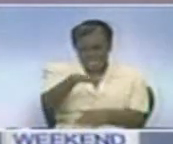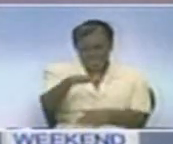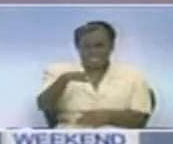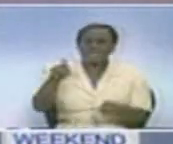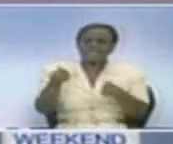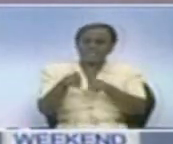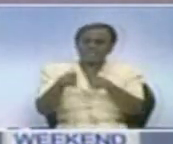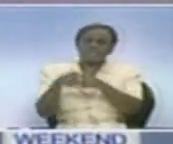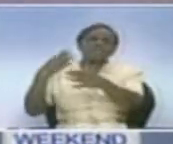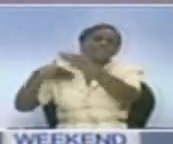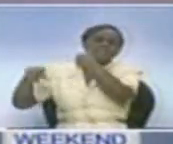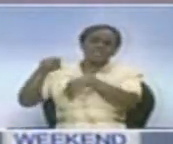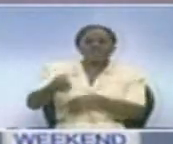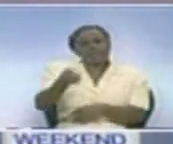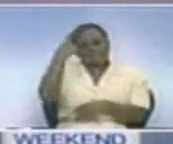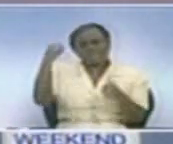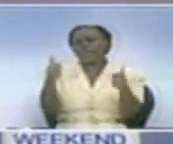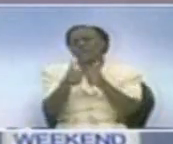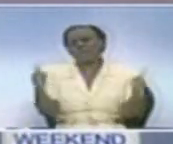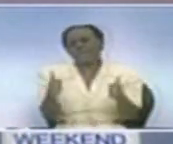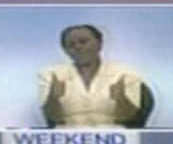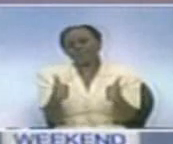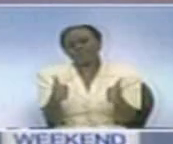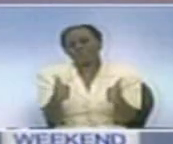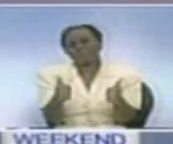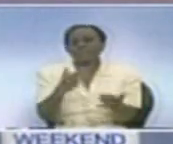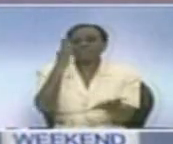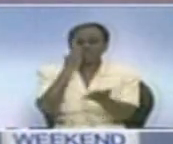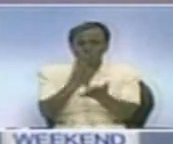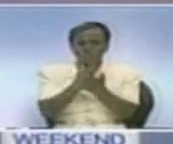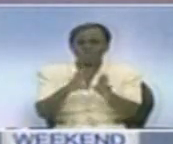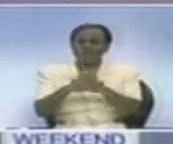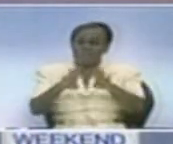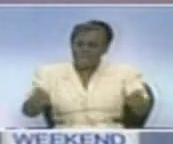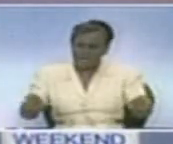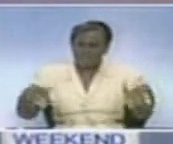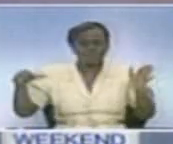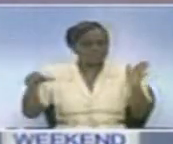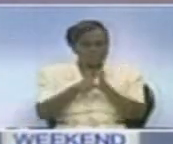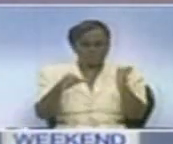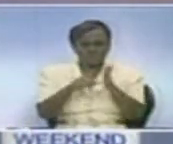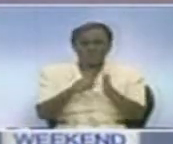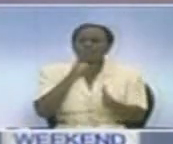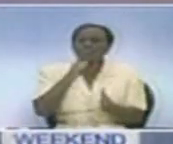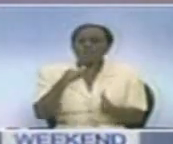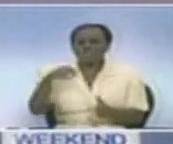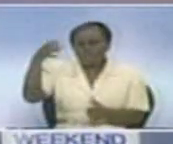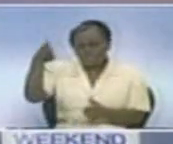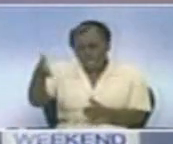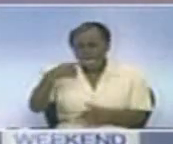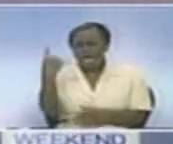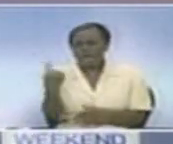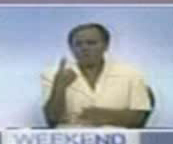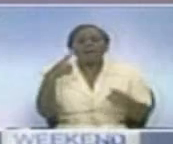the history behind this particular one. You know, obviously, land coming to the fore of this. And not just in Peketoni, Joseph, but